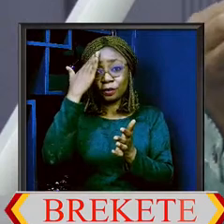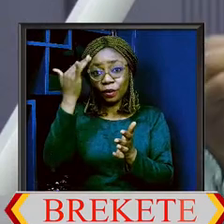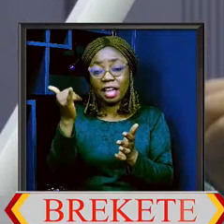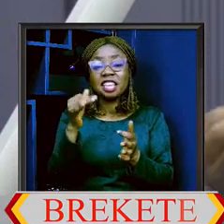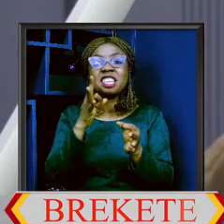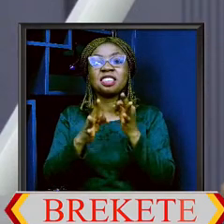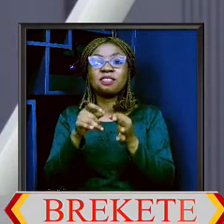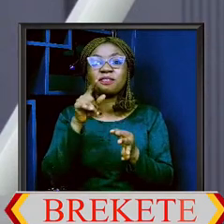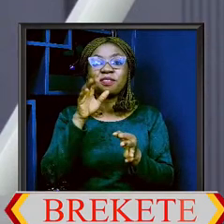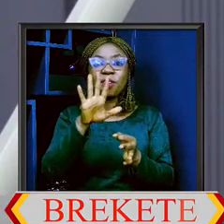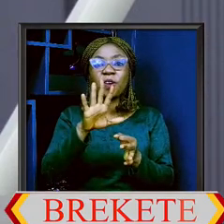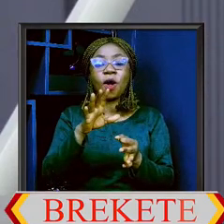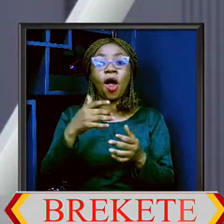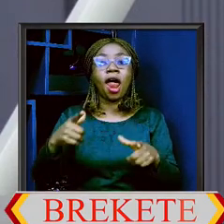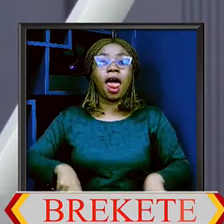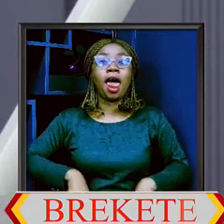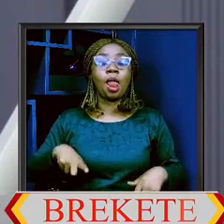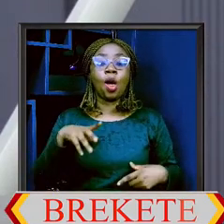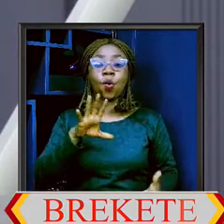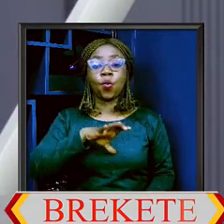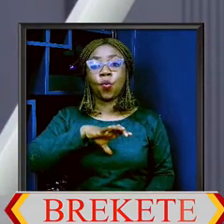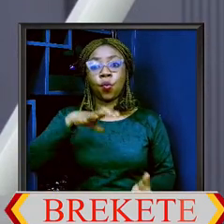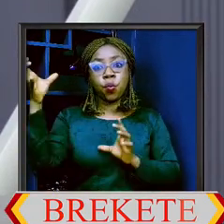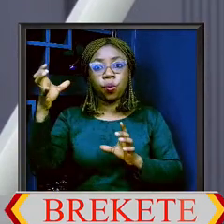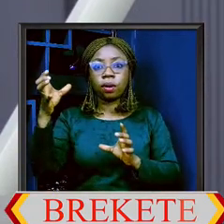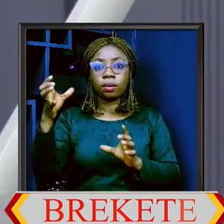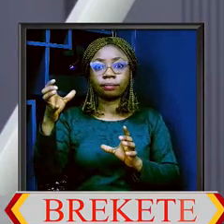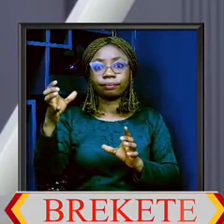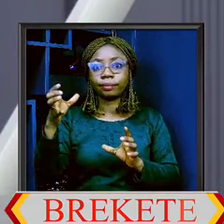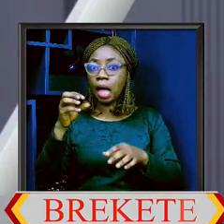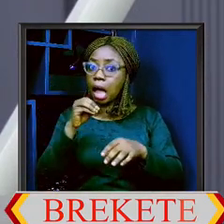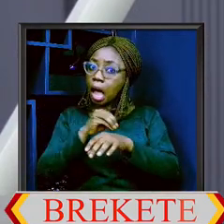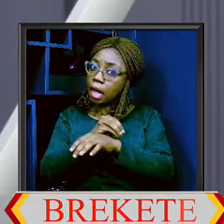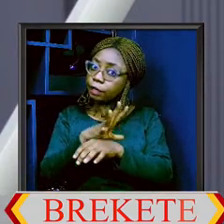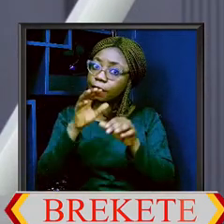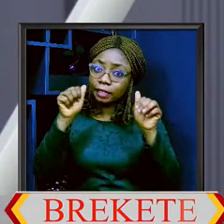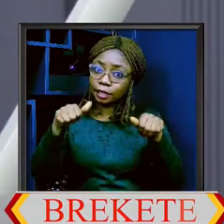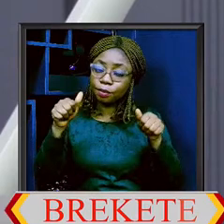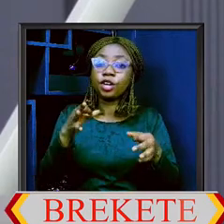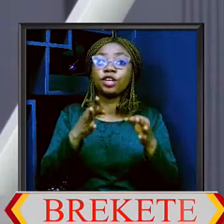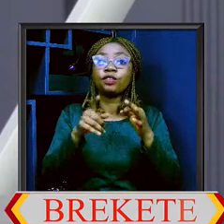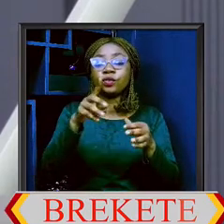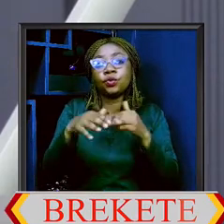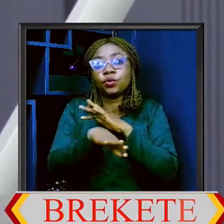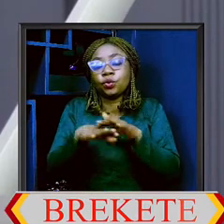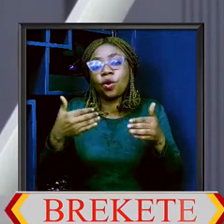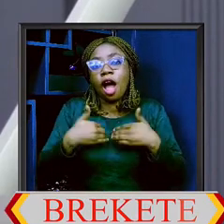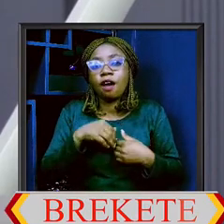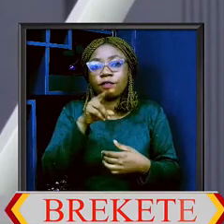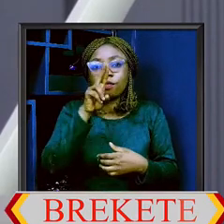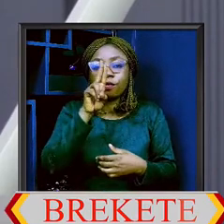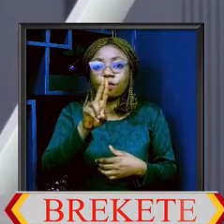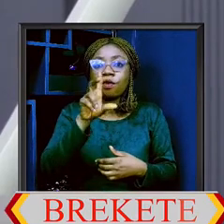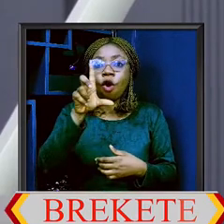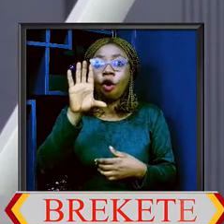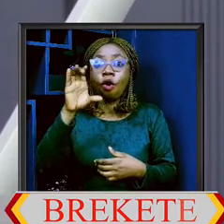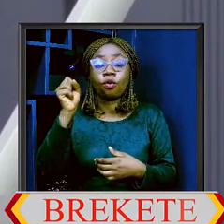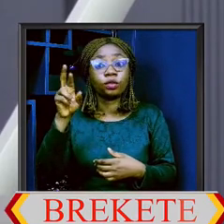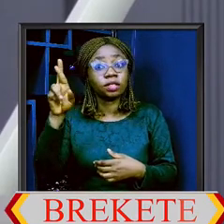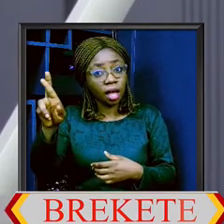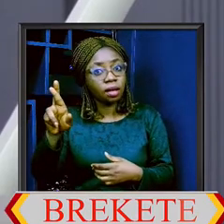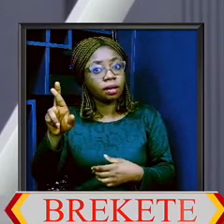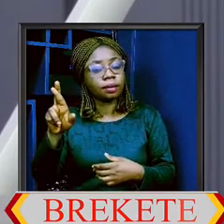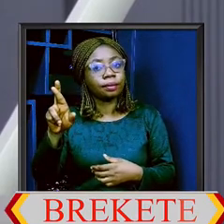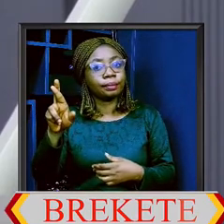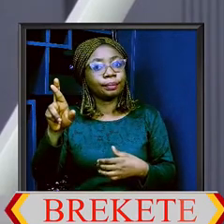if your life Som too much it is advisable if you don't get uler if you don't get uler if you don't